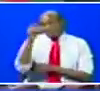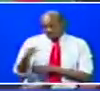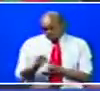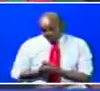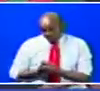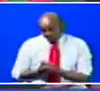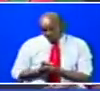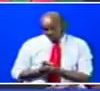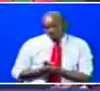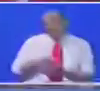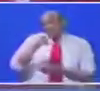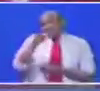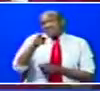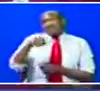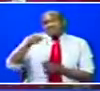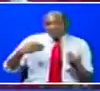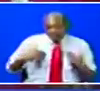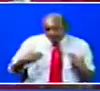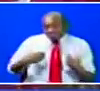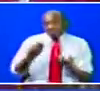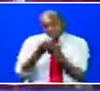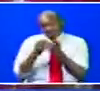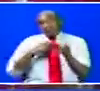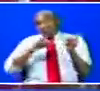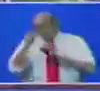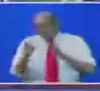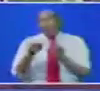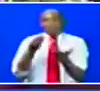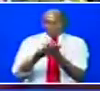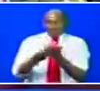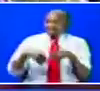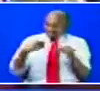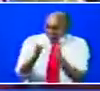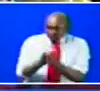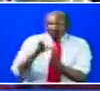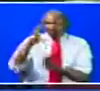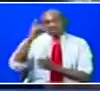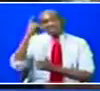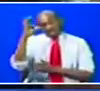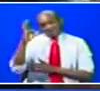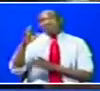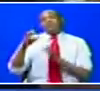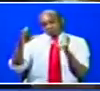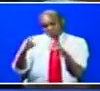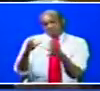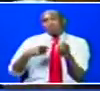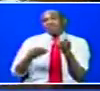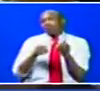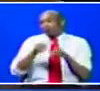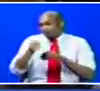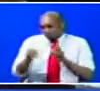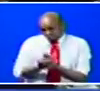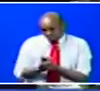month. They are entitled to mileage reimbursement and they manage the recreative CADF kitty. Their